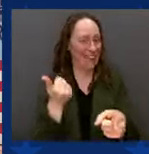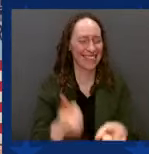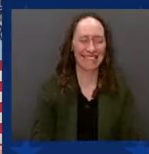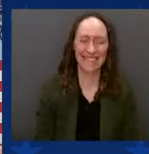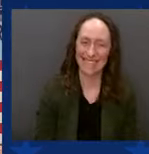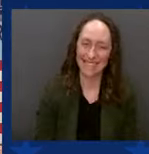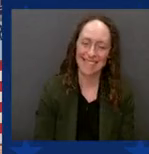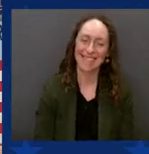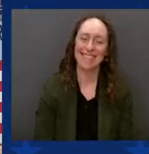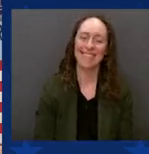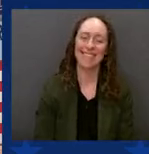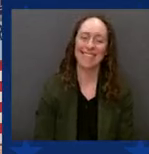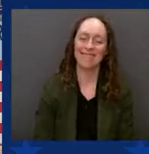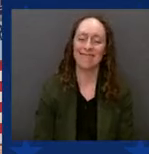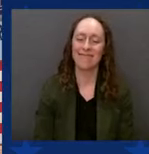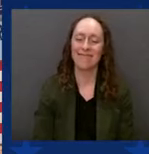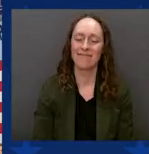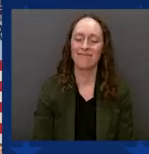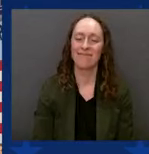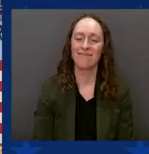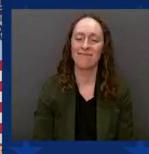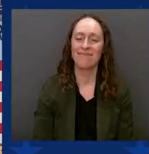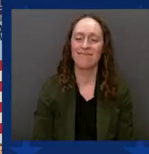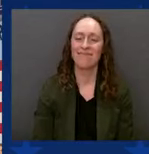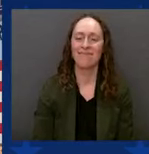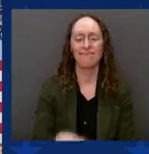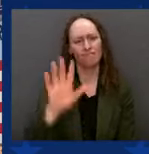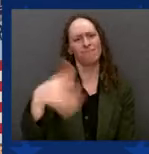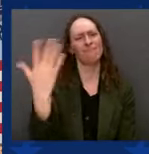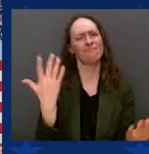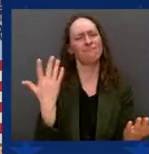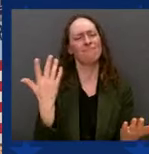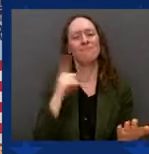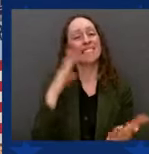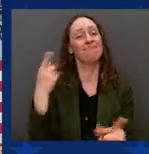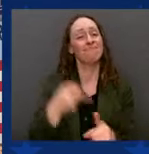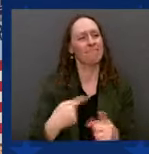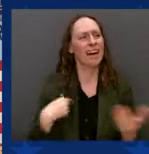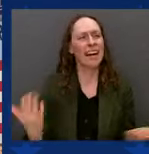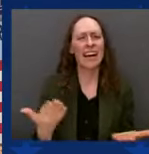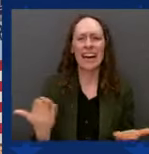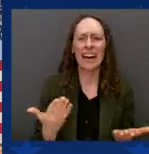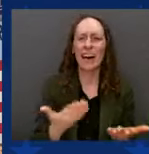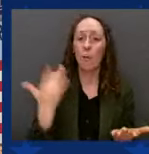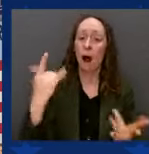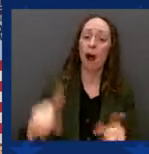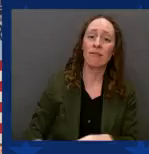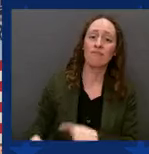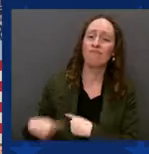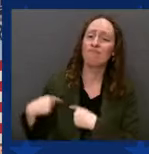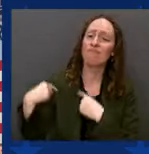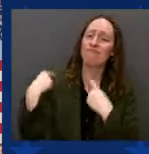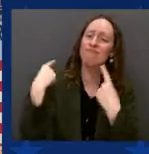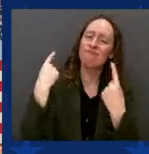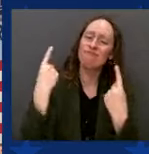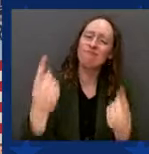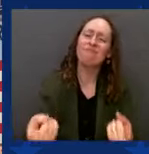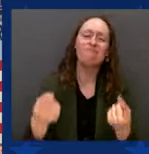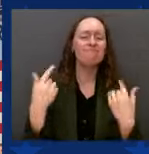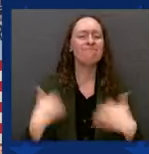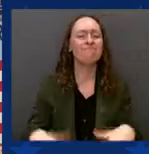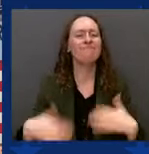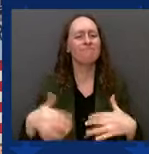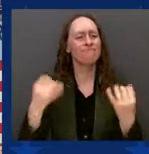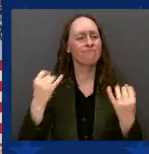long, working people have been breaking their necks, but the economy's left them behind. Working people like you, while those at the